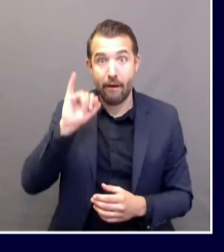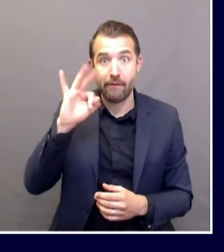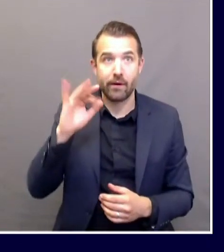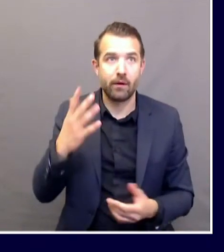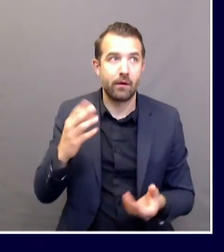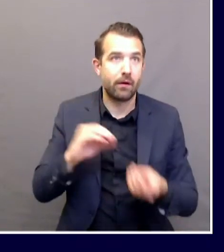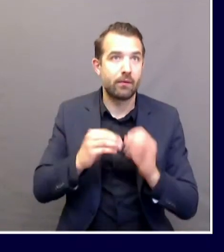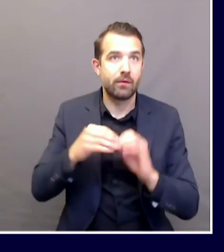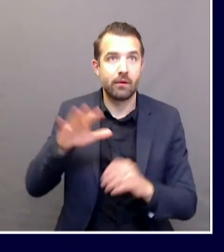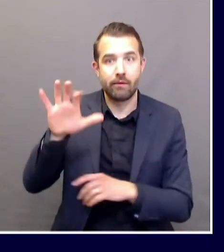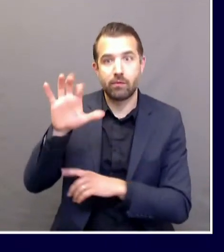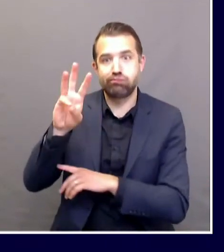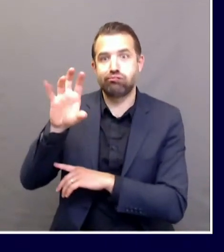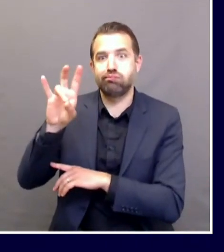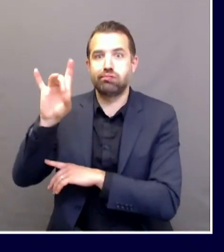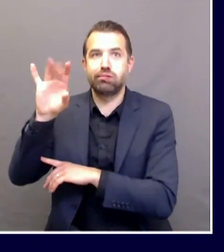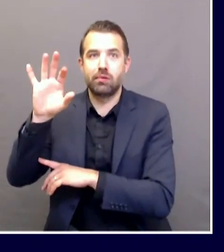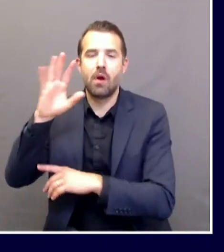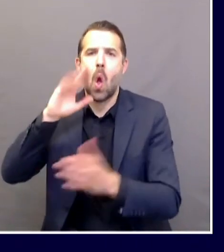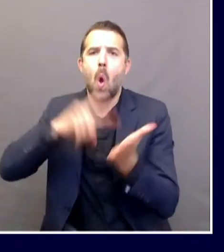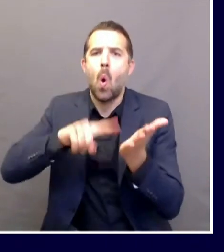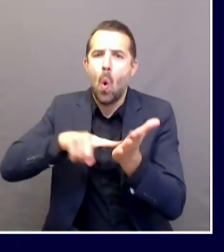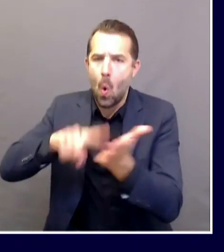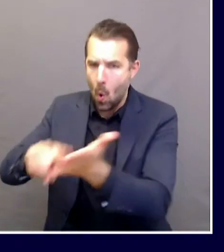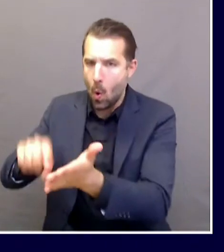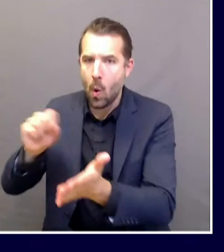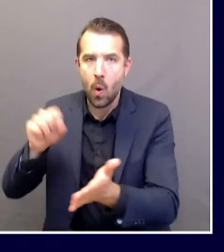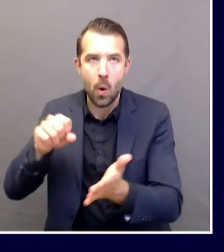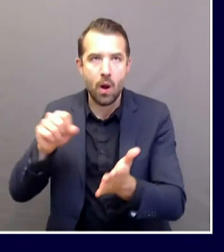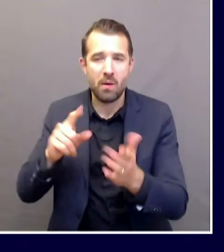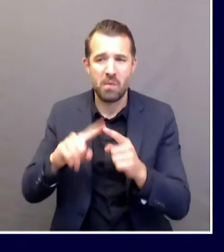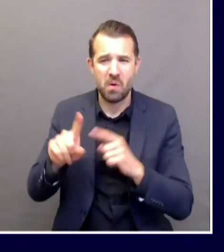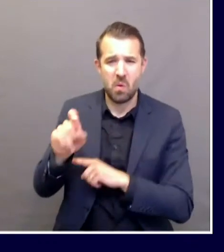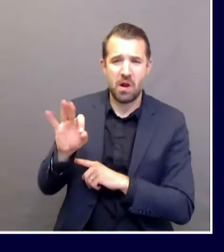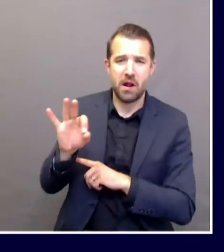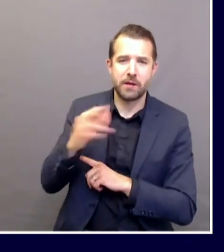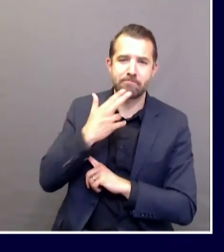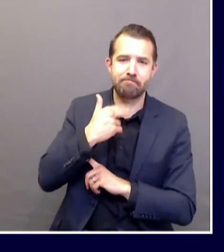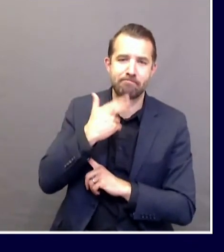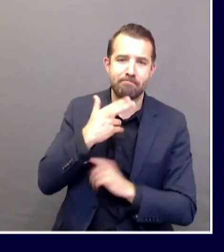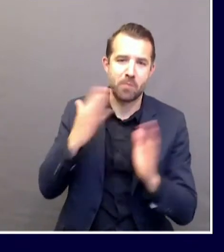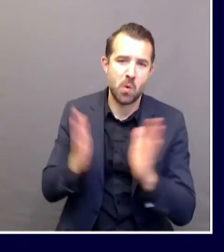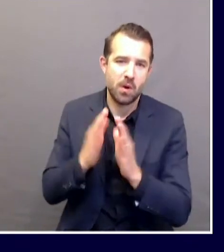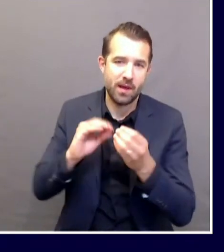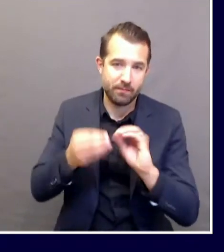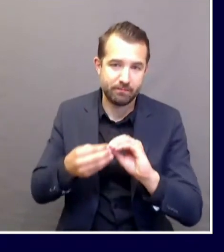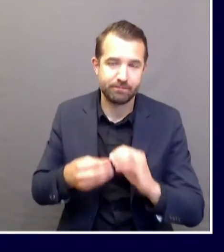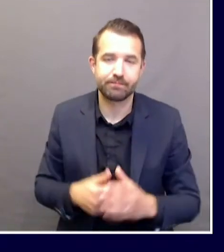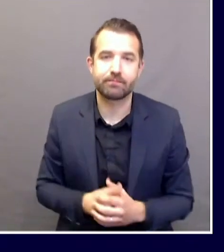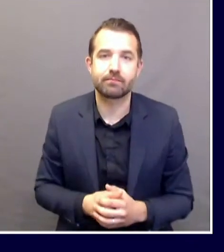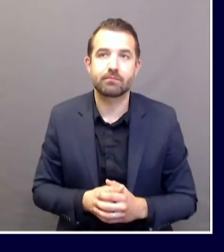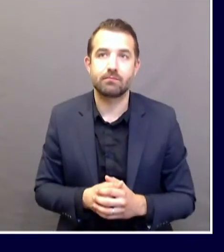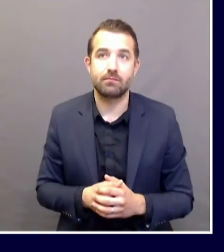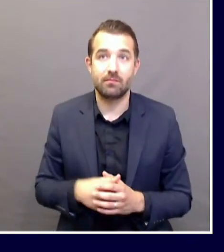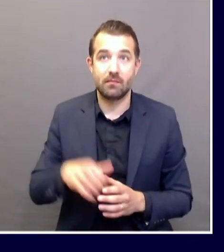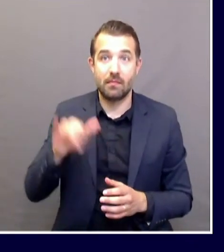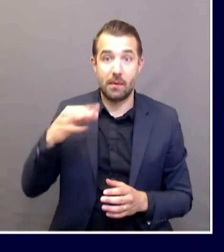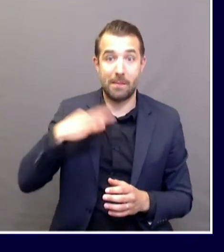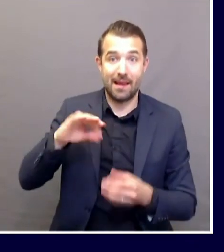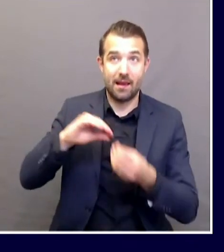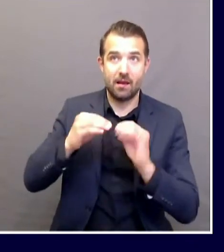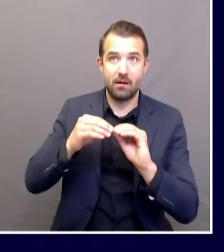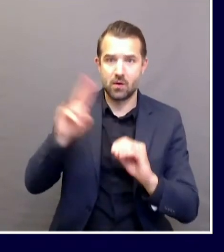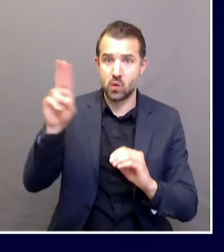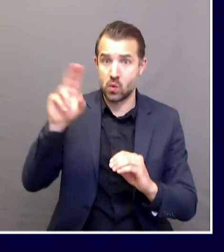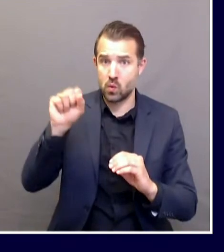The US CDC looking at it overall, though, big picture across the country with the breakthrough cases at all? That's my understanding. There have been over